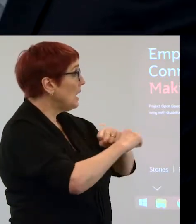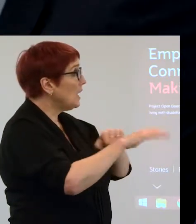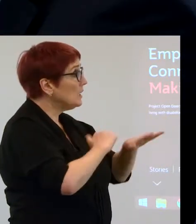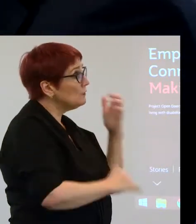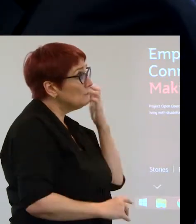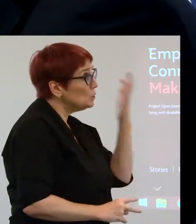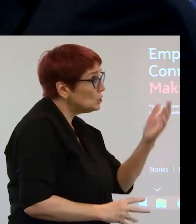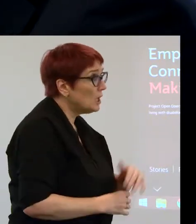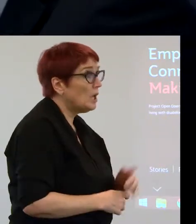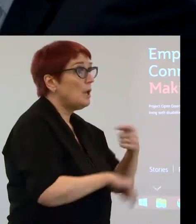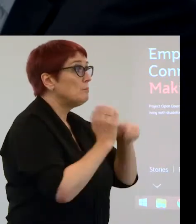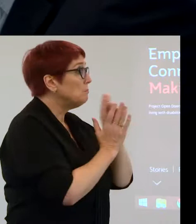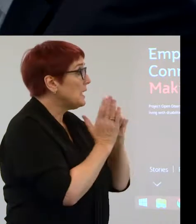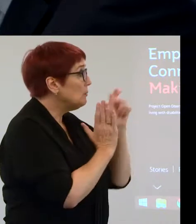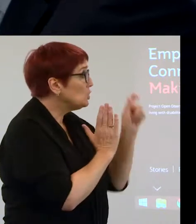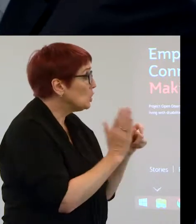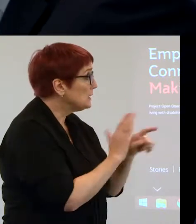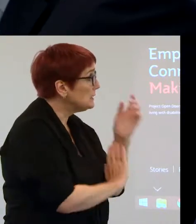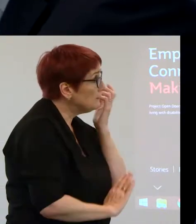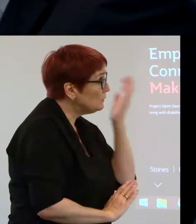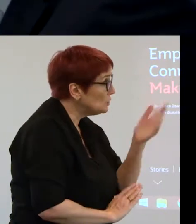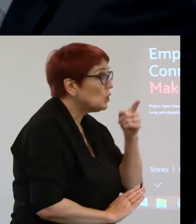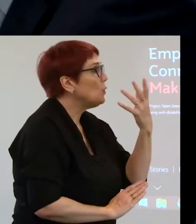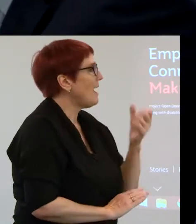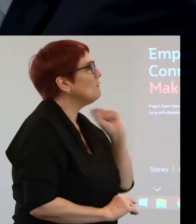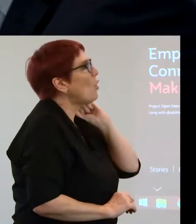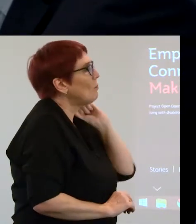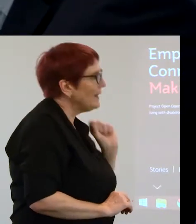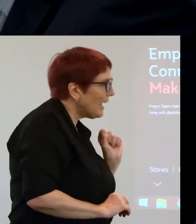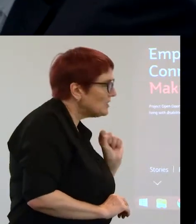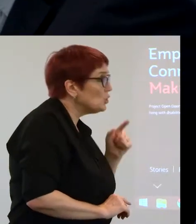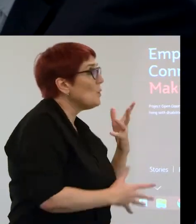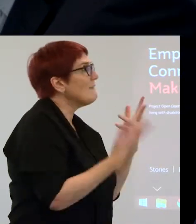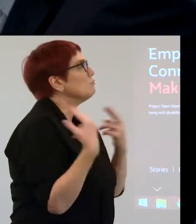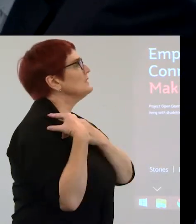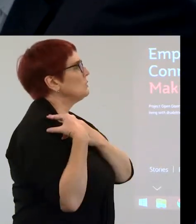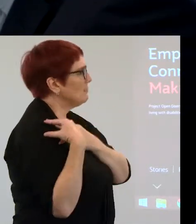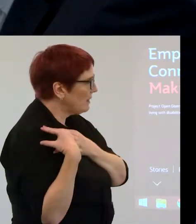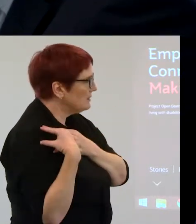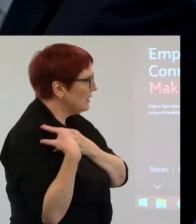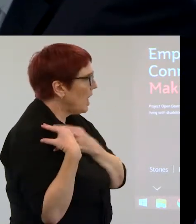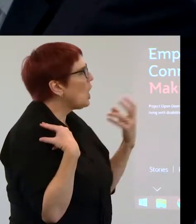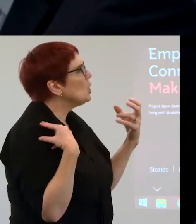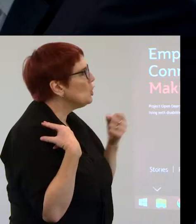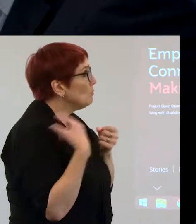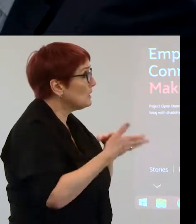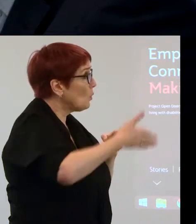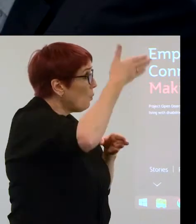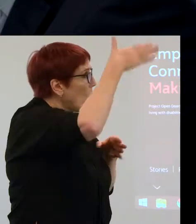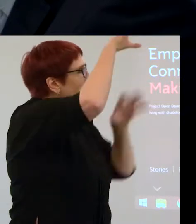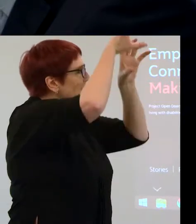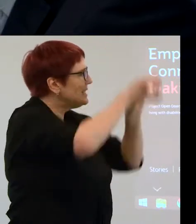future, as a journalist of the future, have an obligation and a responsibility to tear down the wall